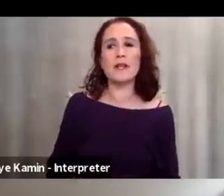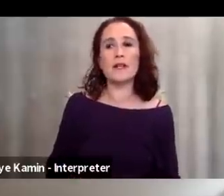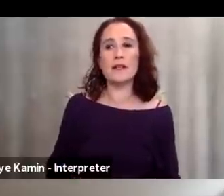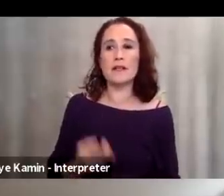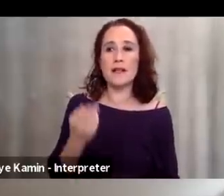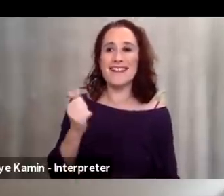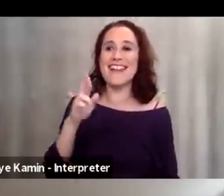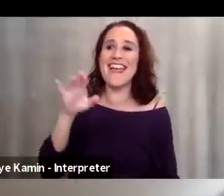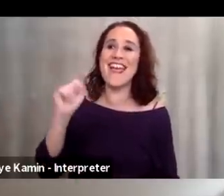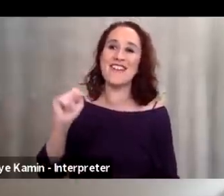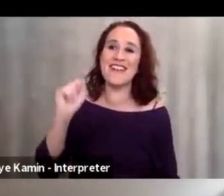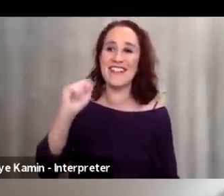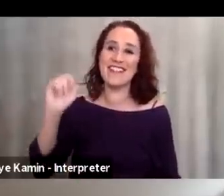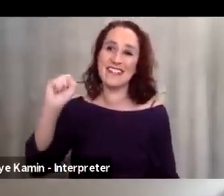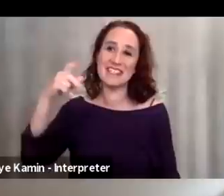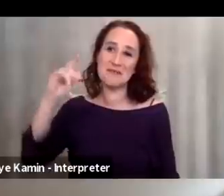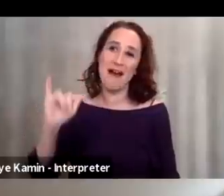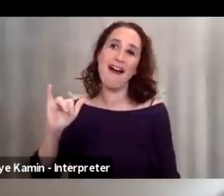Harriet the Spy, for instance,